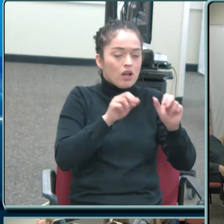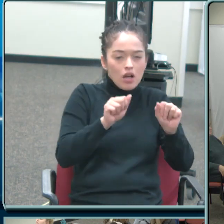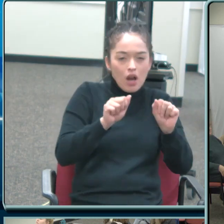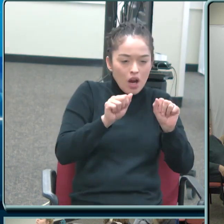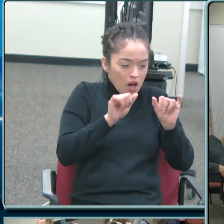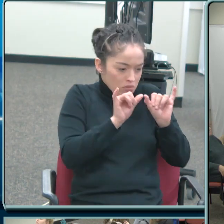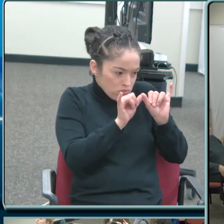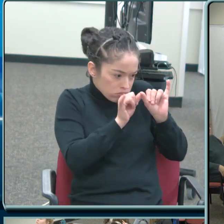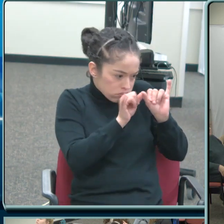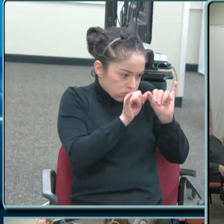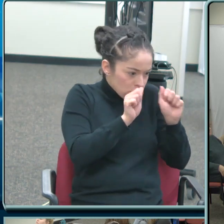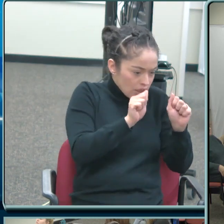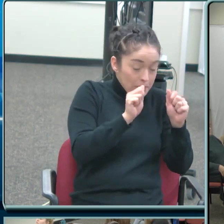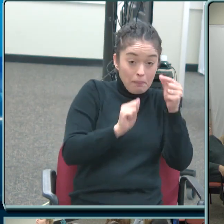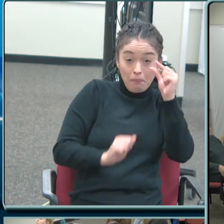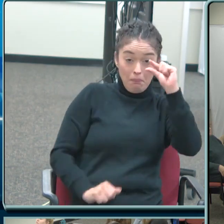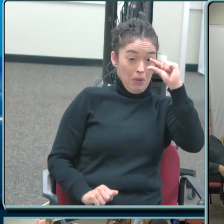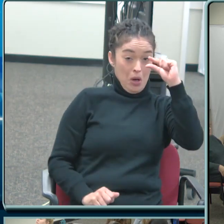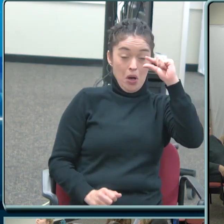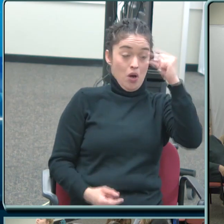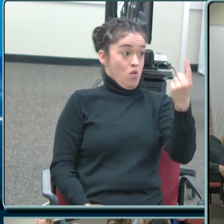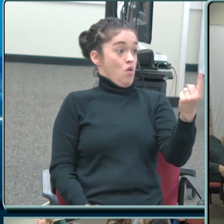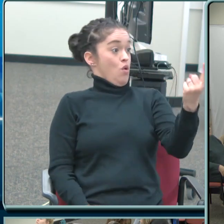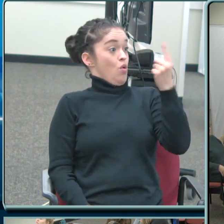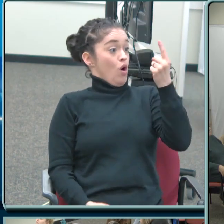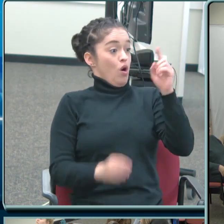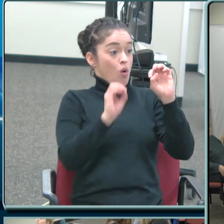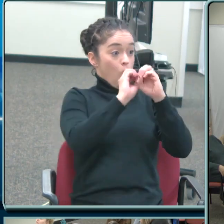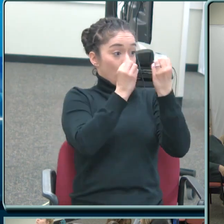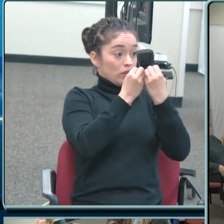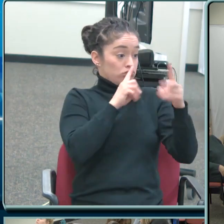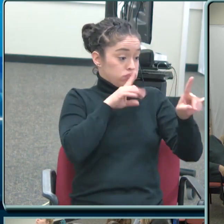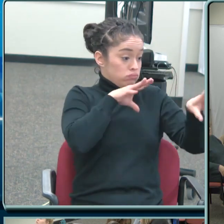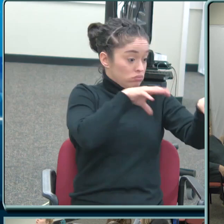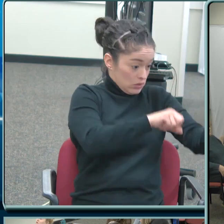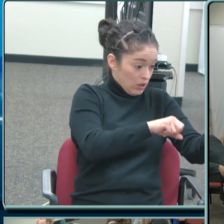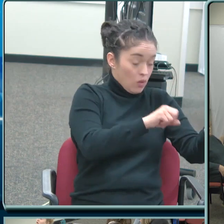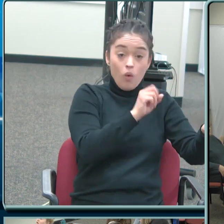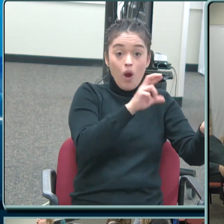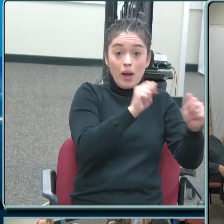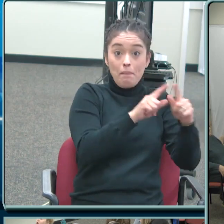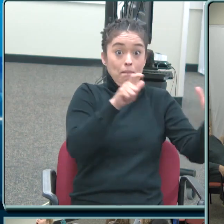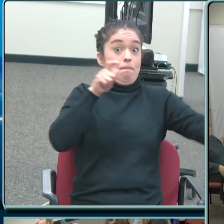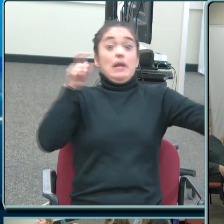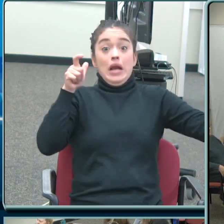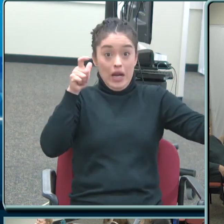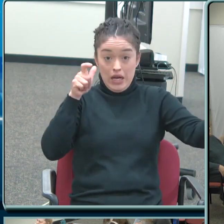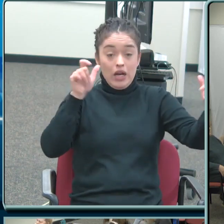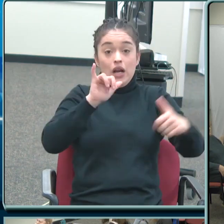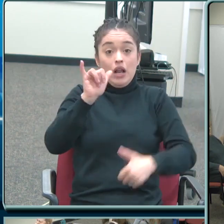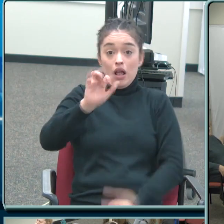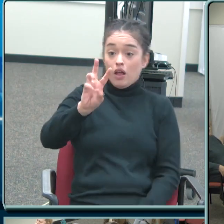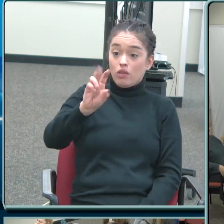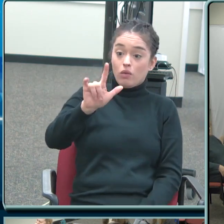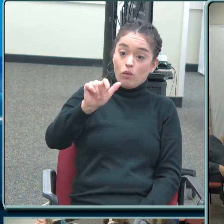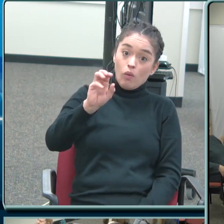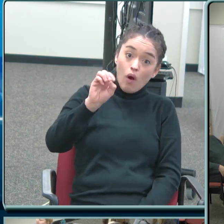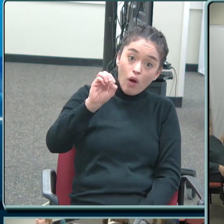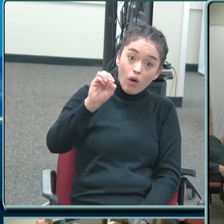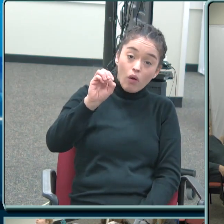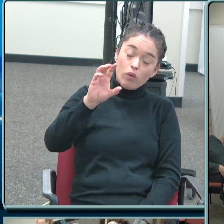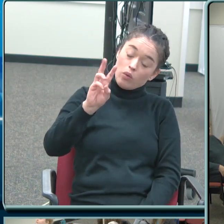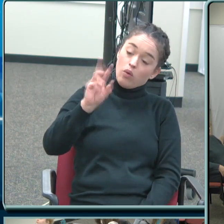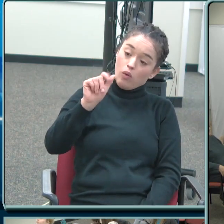scalable. They can be something very small where it's one organization responding, and they can be very large, such as the Waldo Canyon fire or